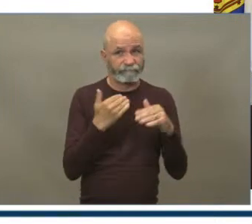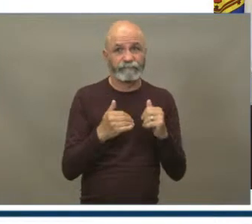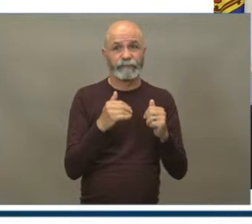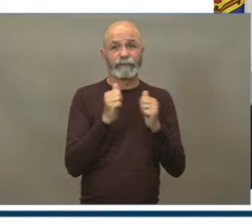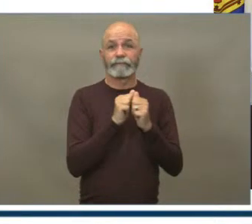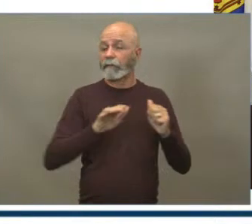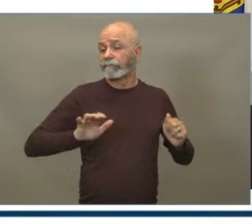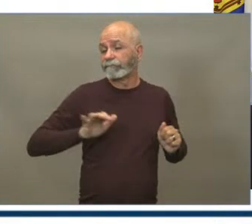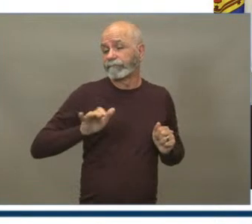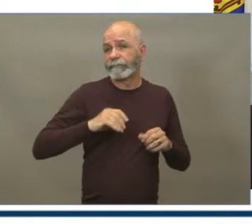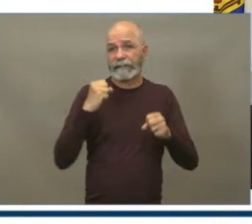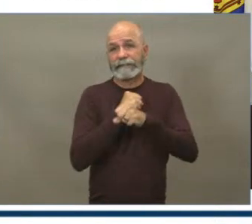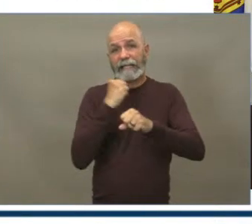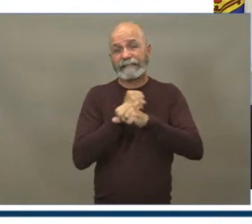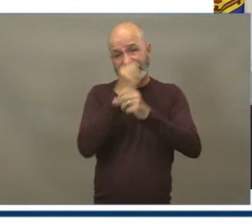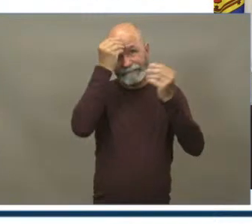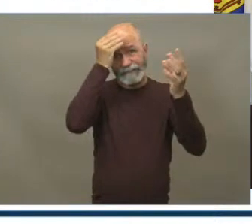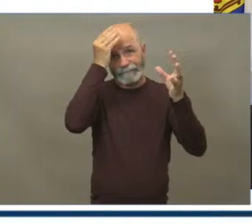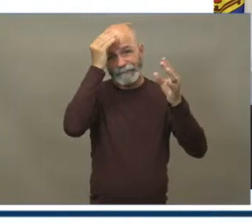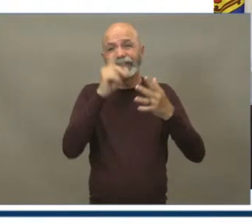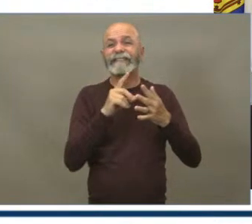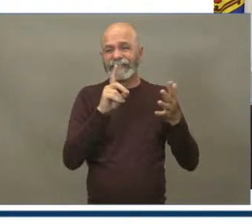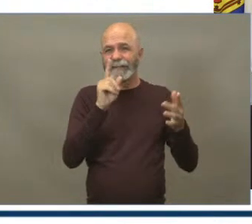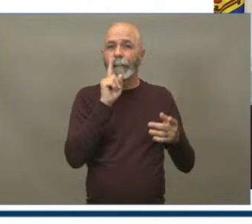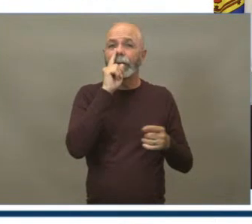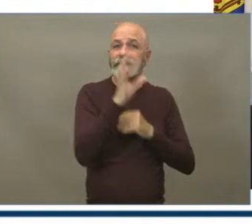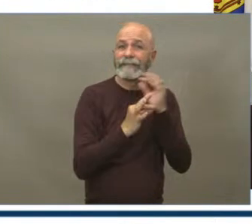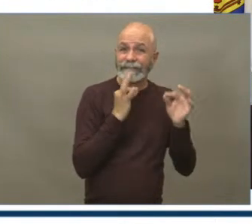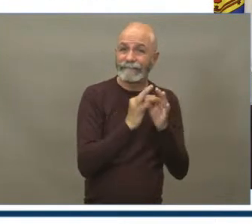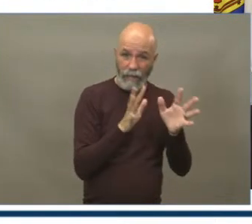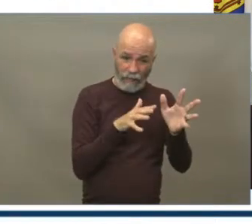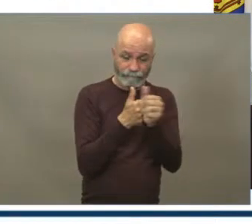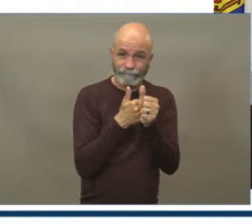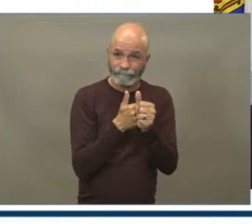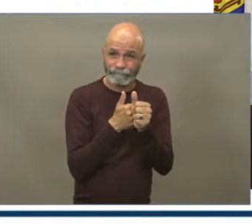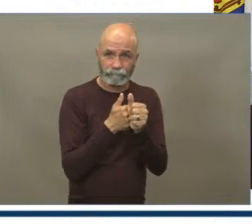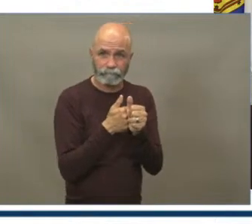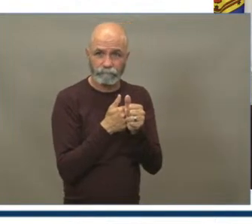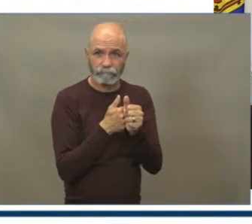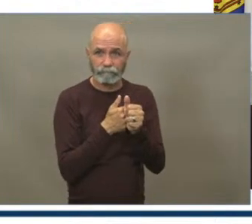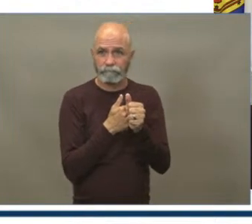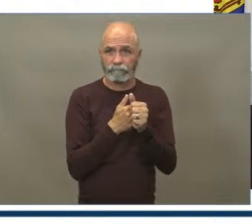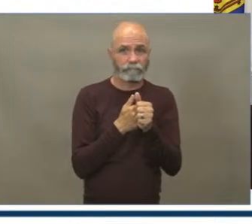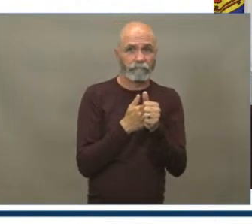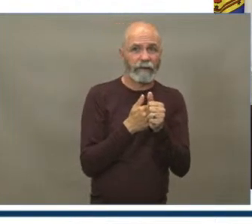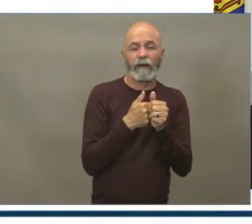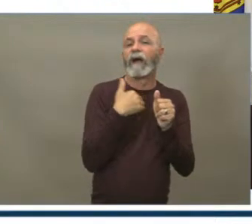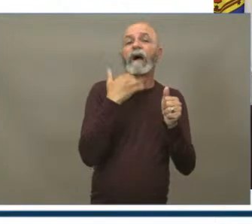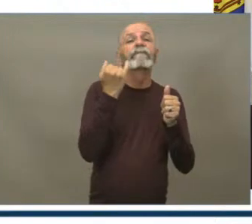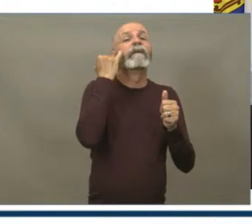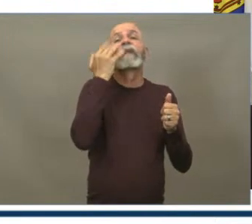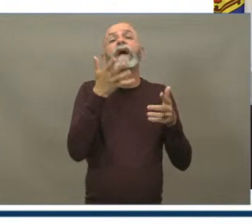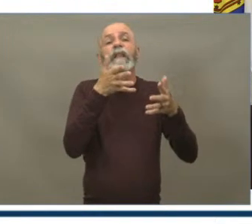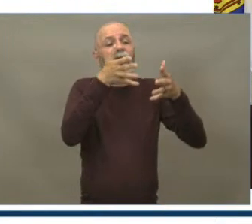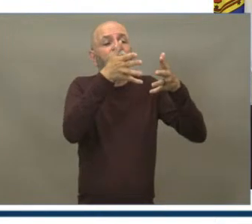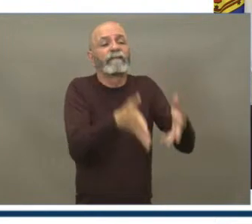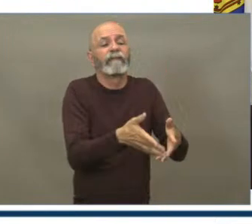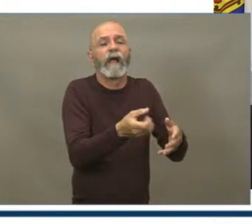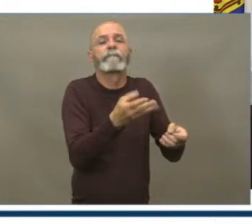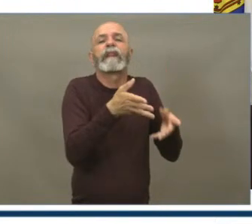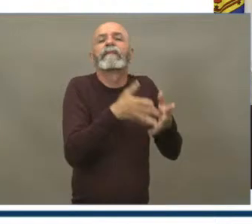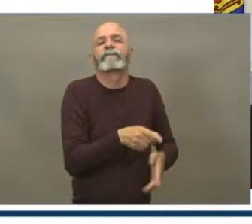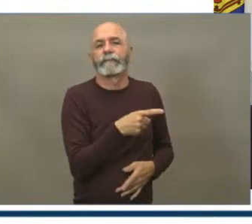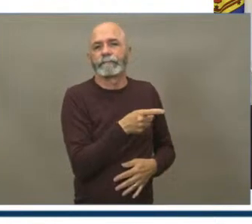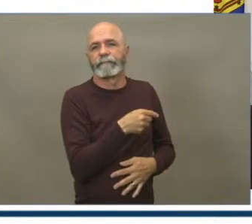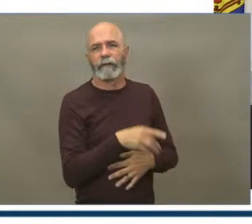have. I was wondering if Premier or Dr. Strang, you can give us an estimate into how many cases are left in that backlog. So that's